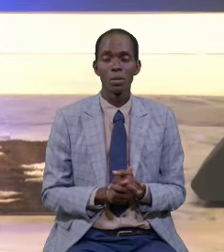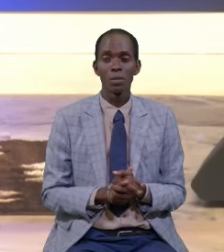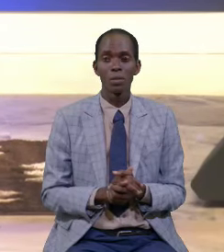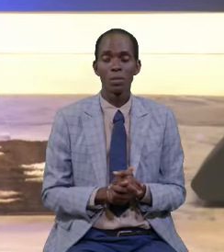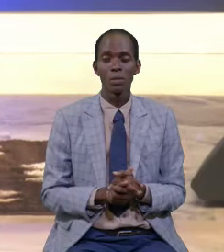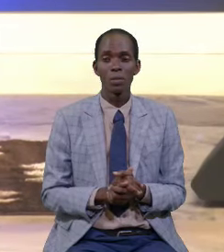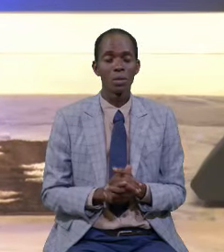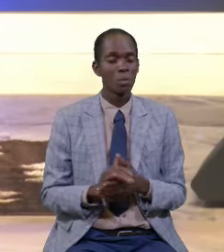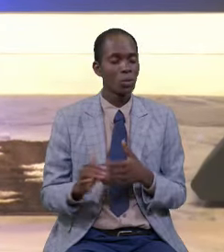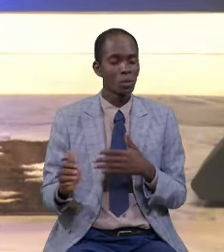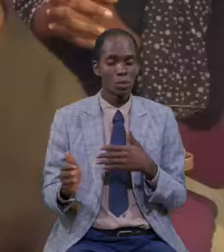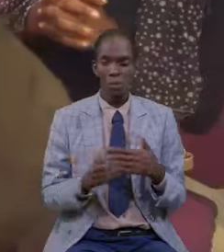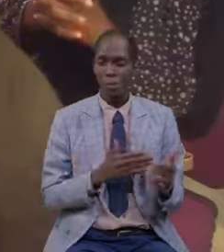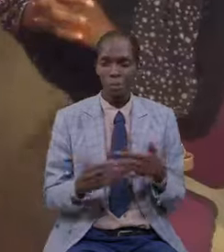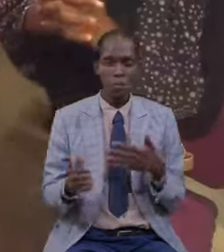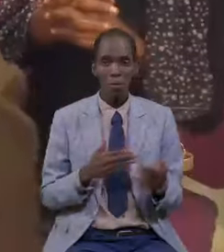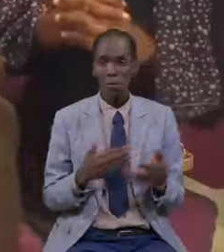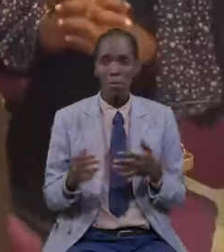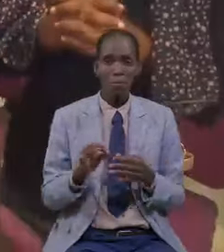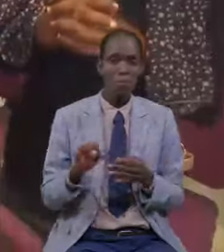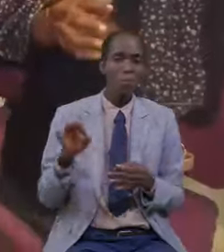Whatsoever, spiritual,